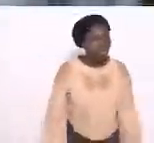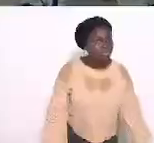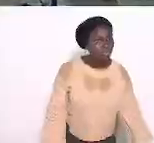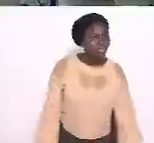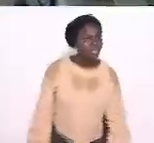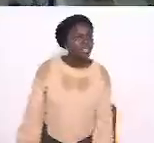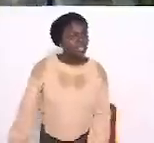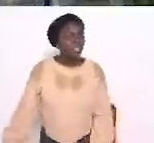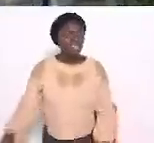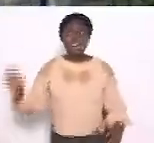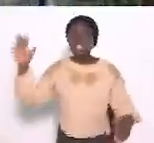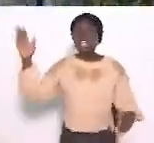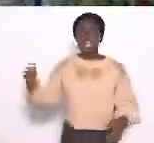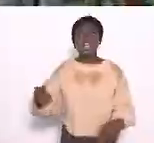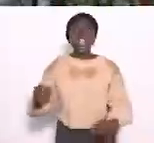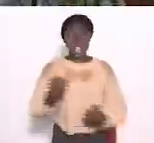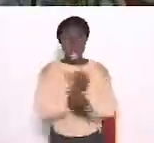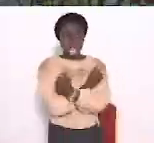alléuia